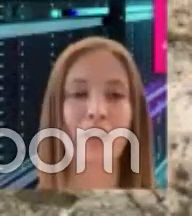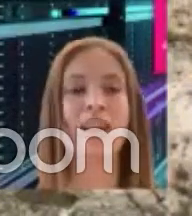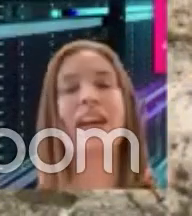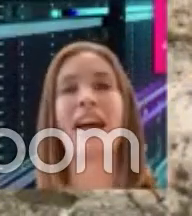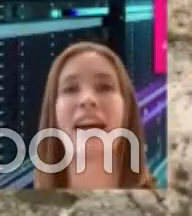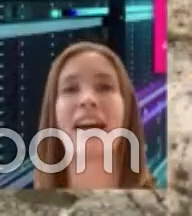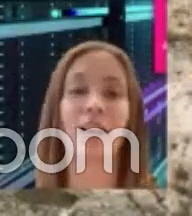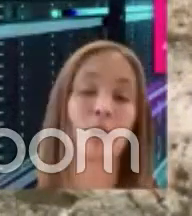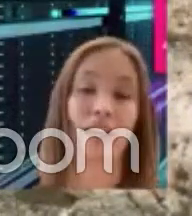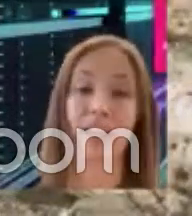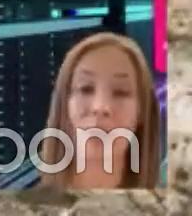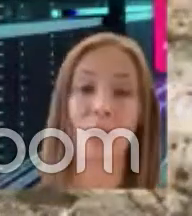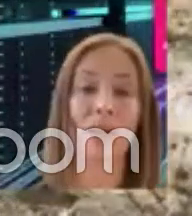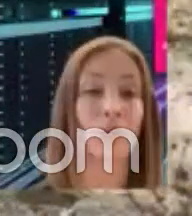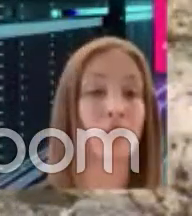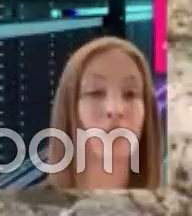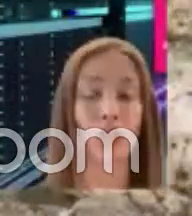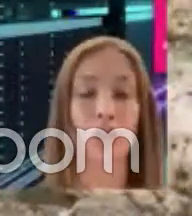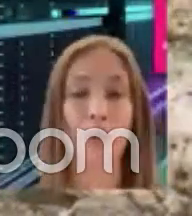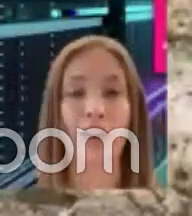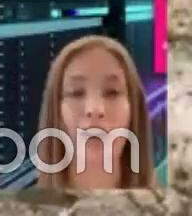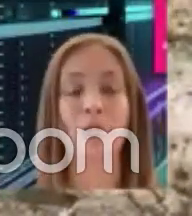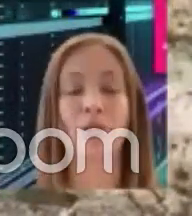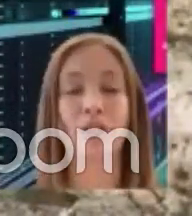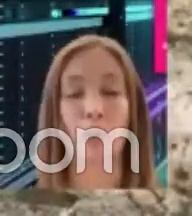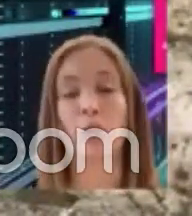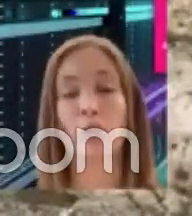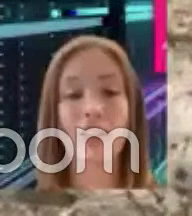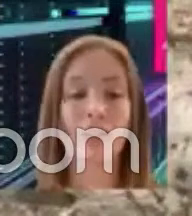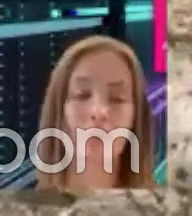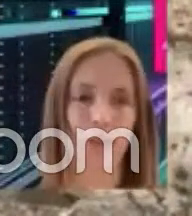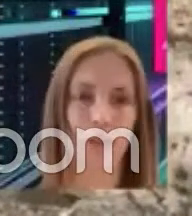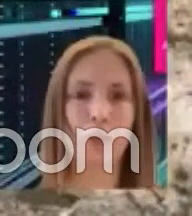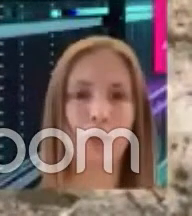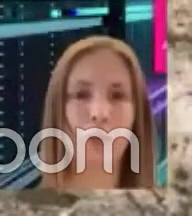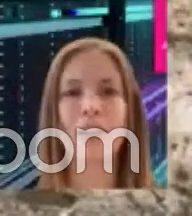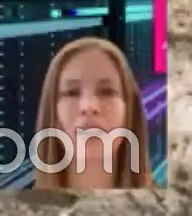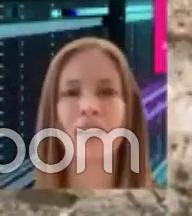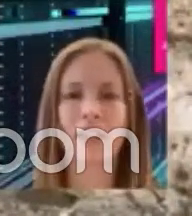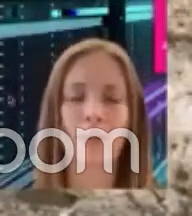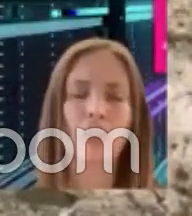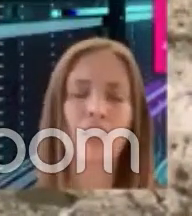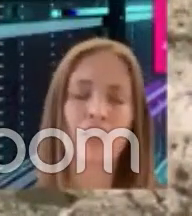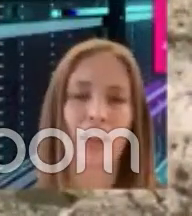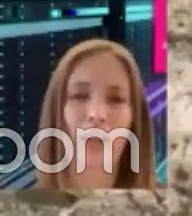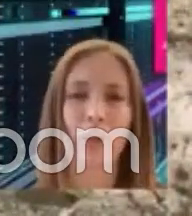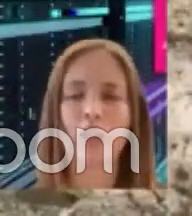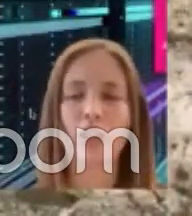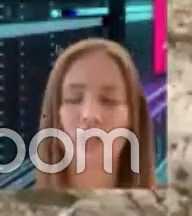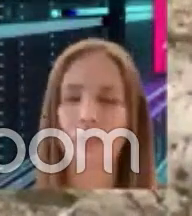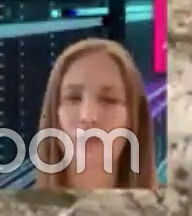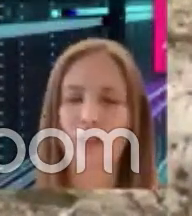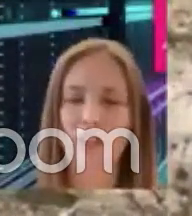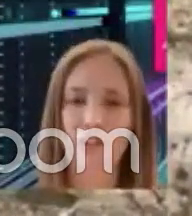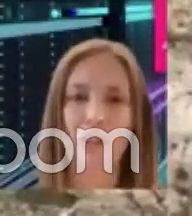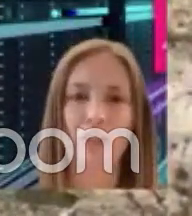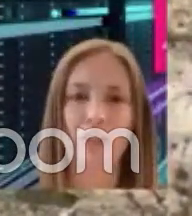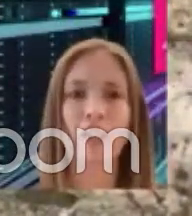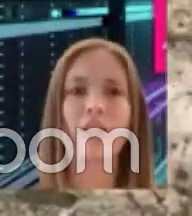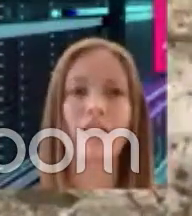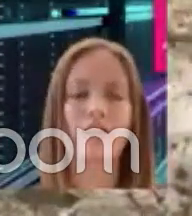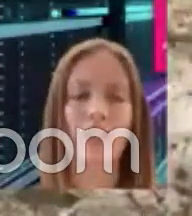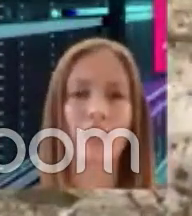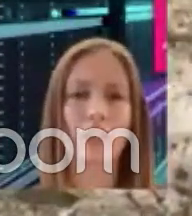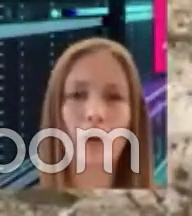together and I was telling him about some of the security programs that we were running as you do you put down a sandwich and he looked at me very